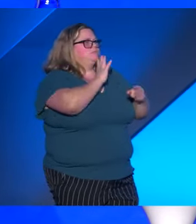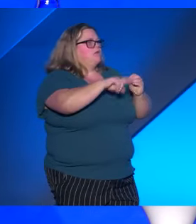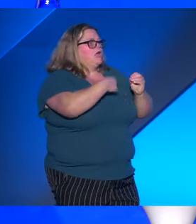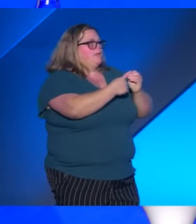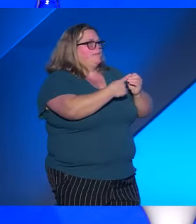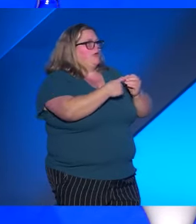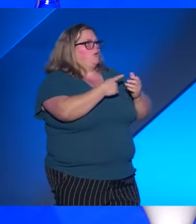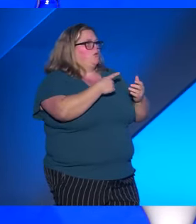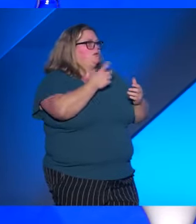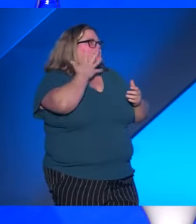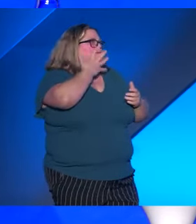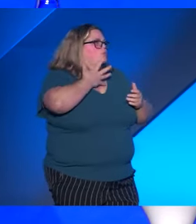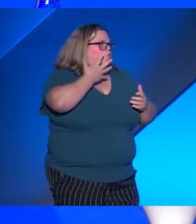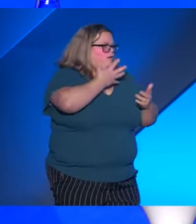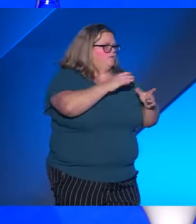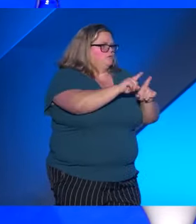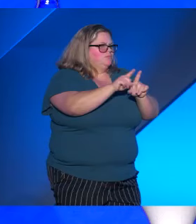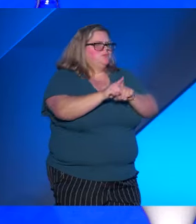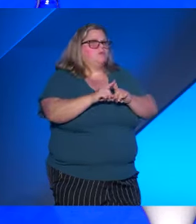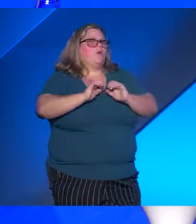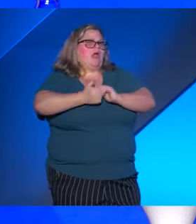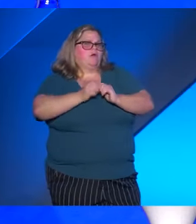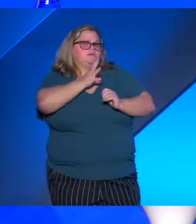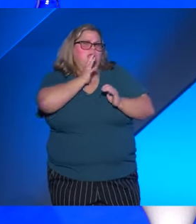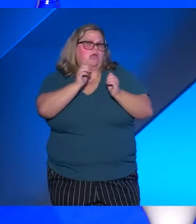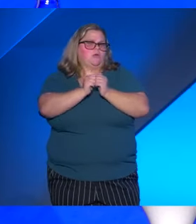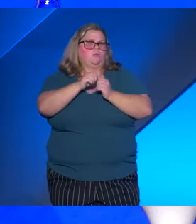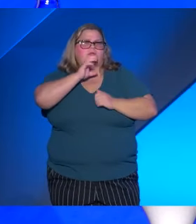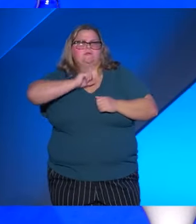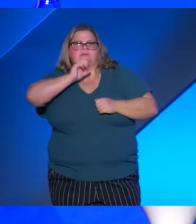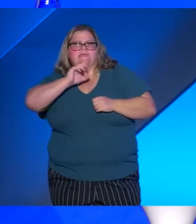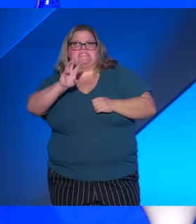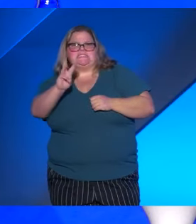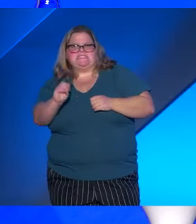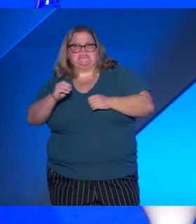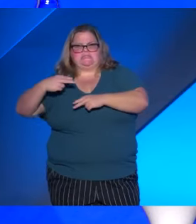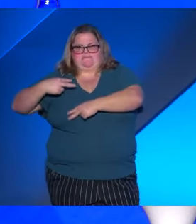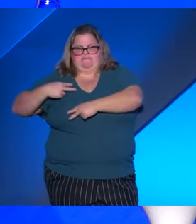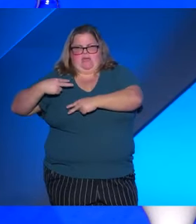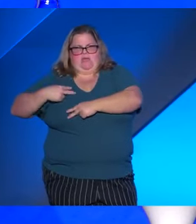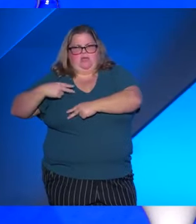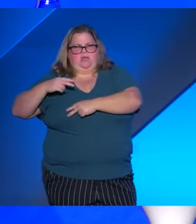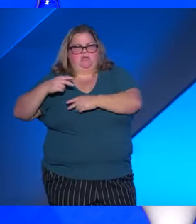speak to a 60-year-old veteran mm-hmm. versus a 27-year-old